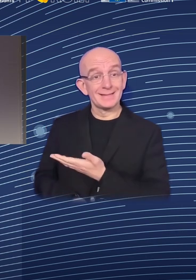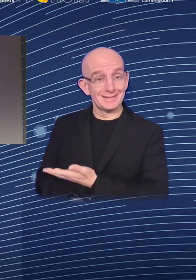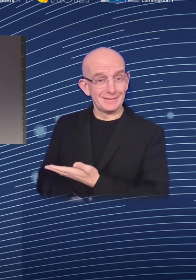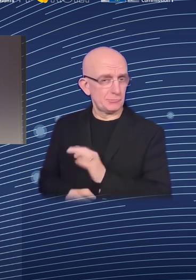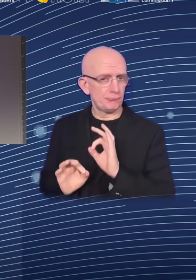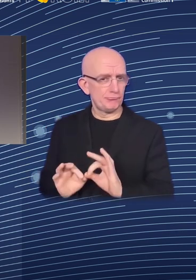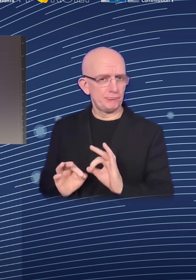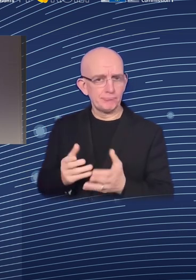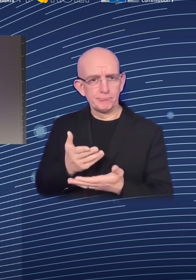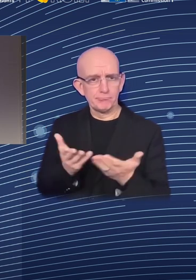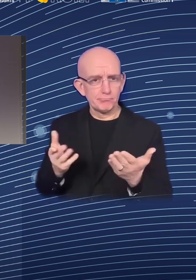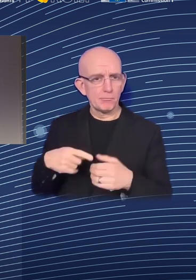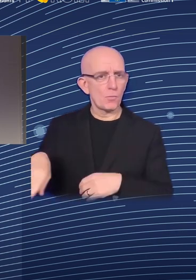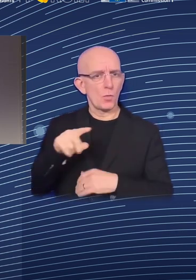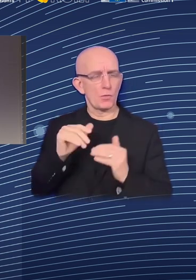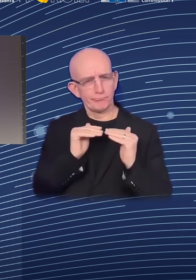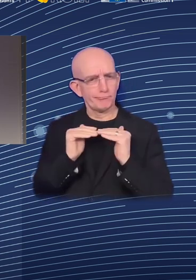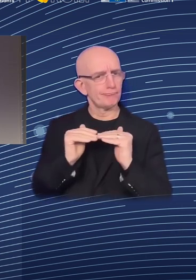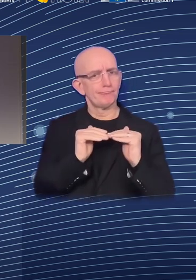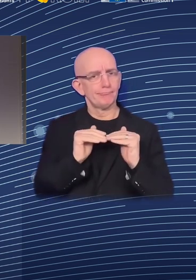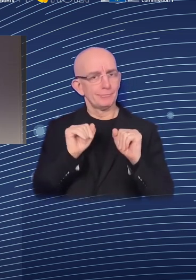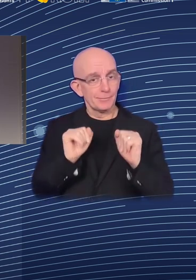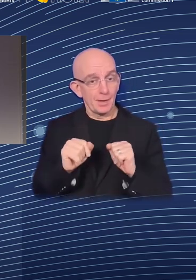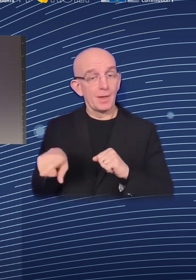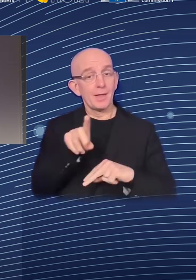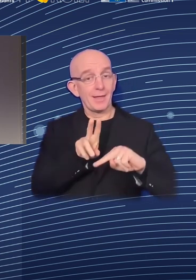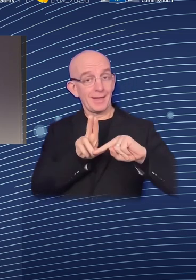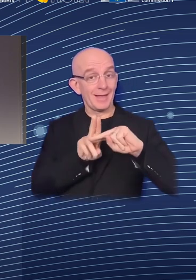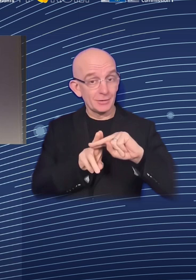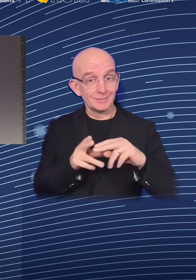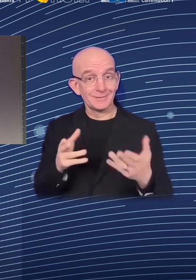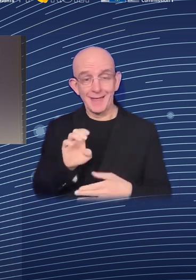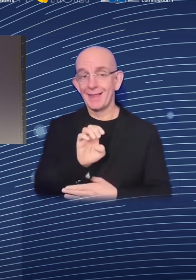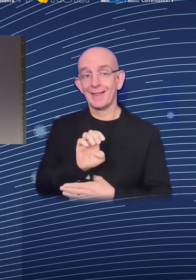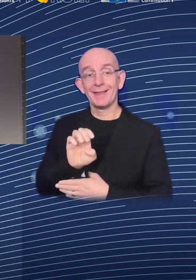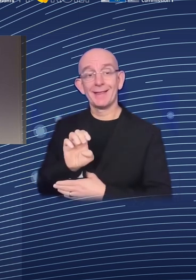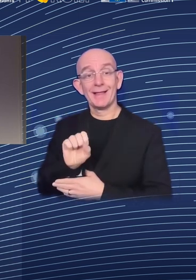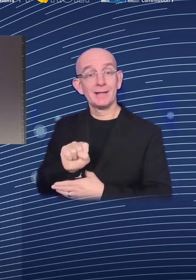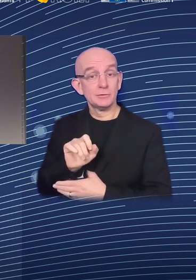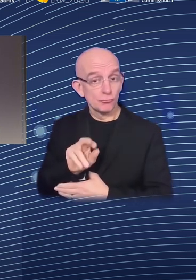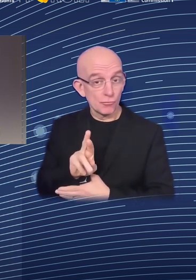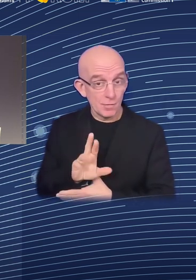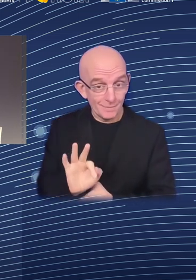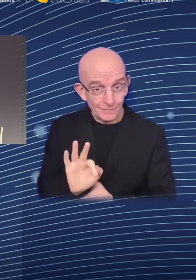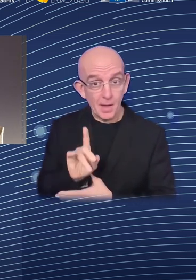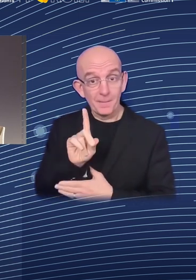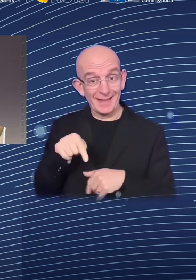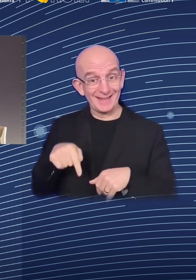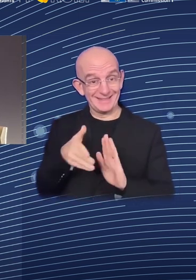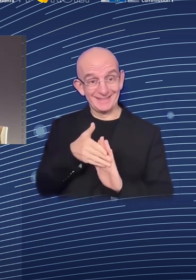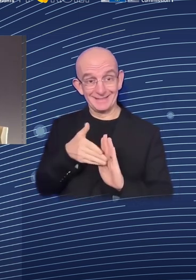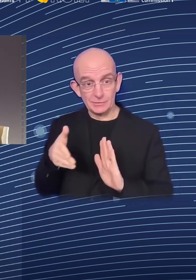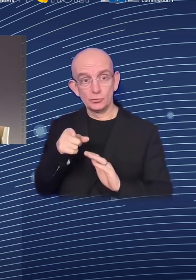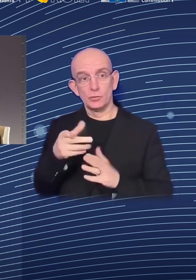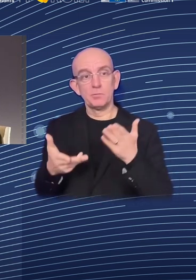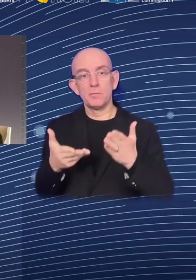on the socials. But for this particular session, you want to put 2023 CI, because we're in the cinema room, so make sure